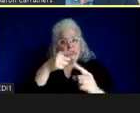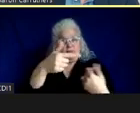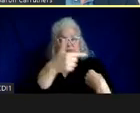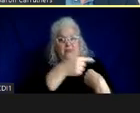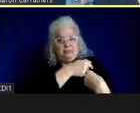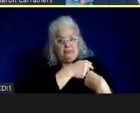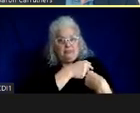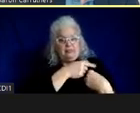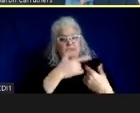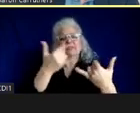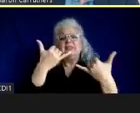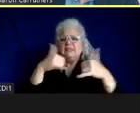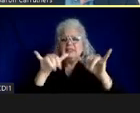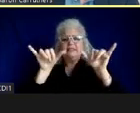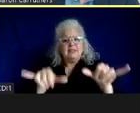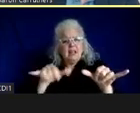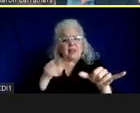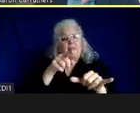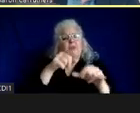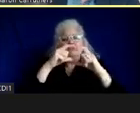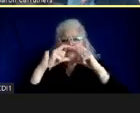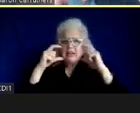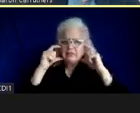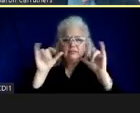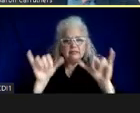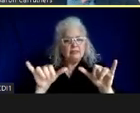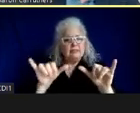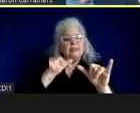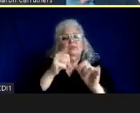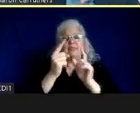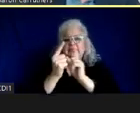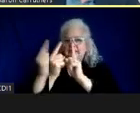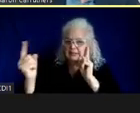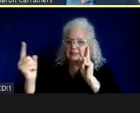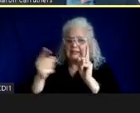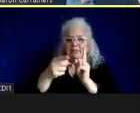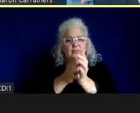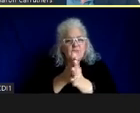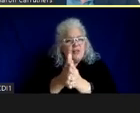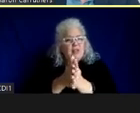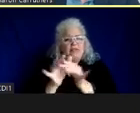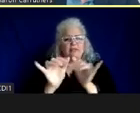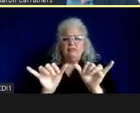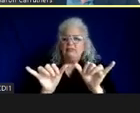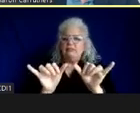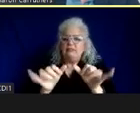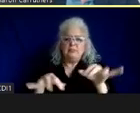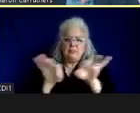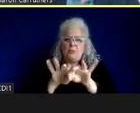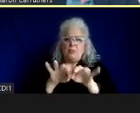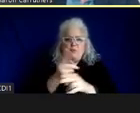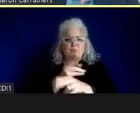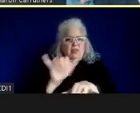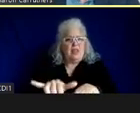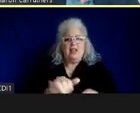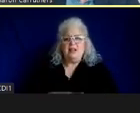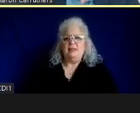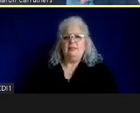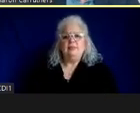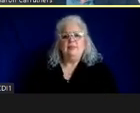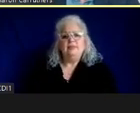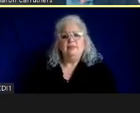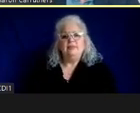know the impacts. Just kind of a peek into some of the clinical trials. For Pfizer, at least, there were 40,000